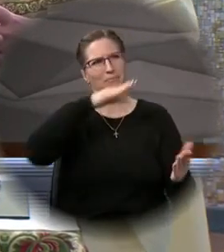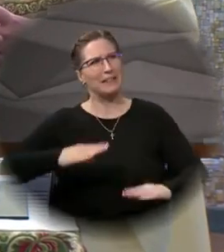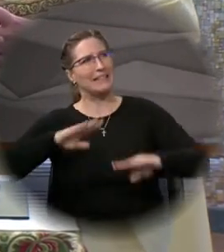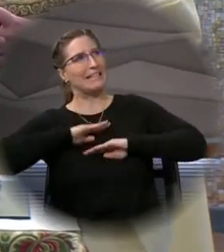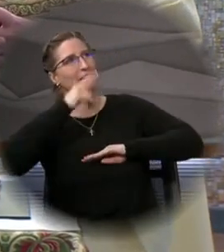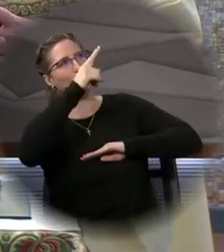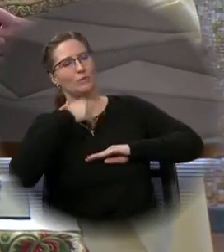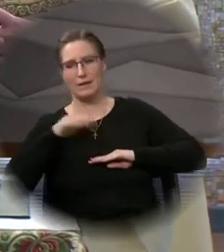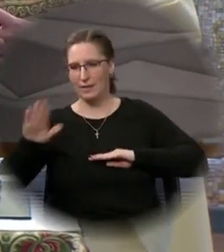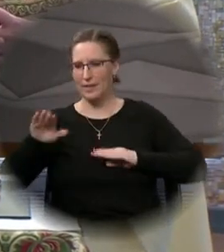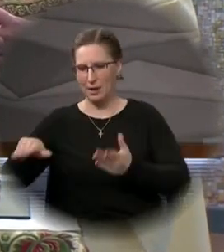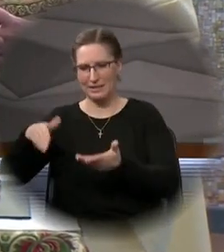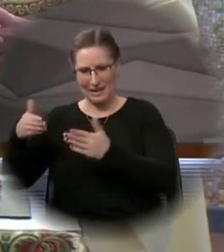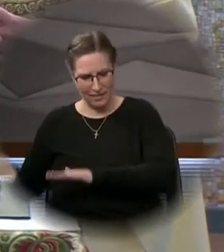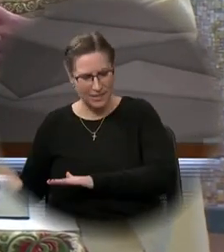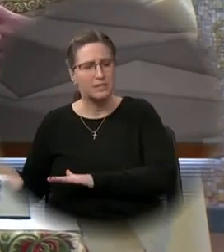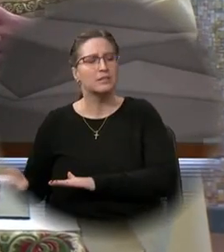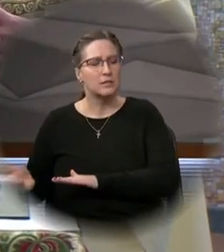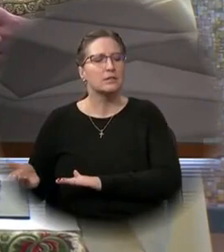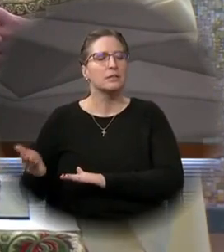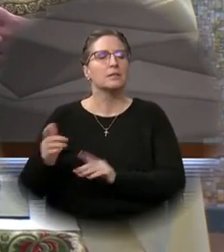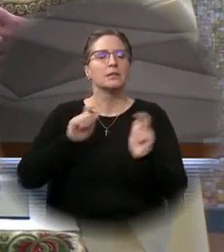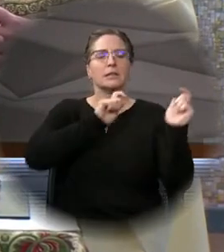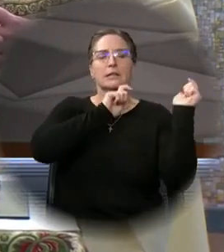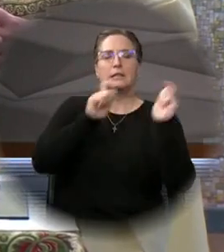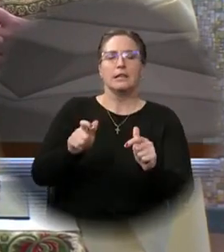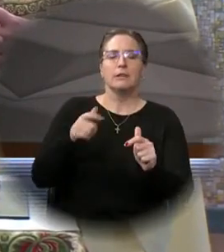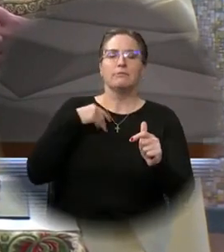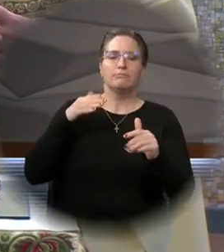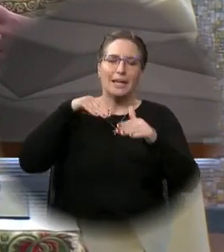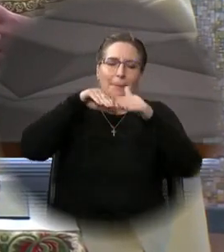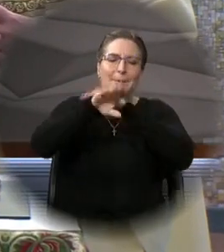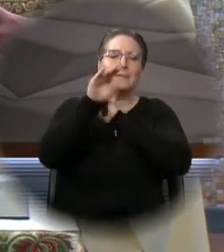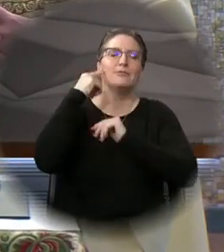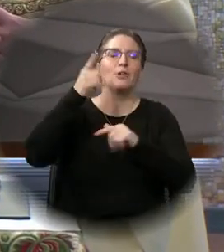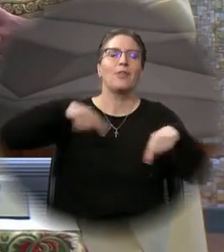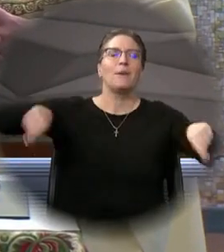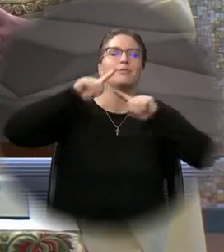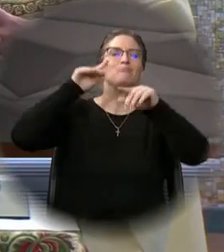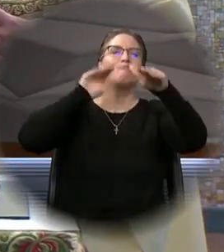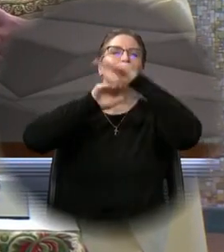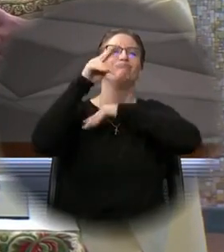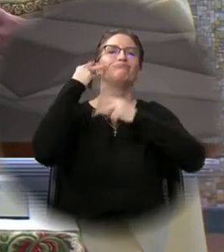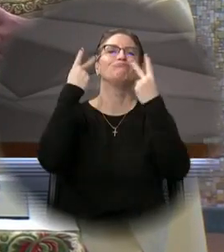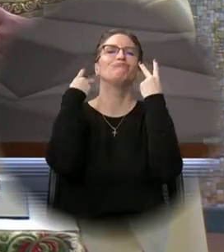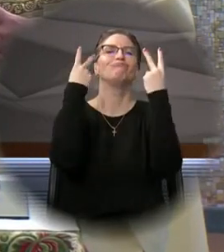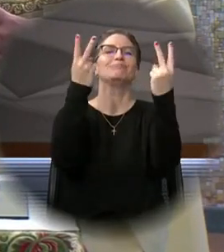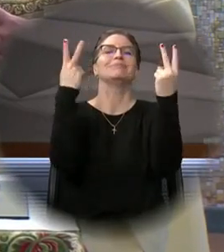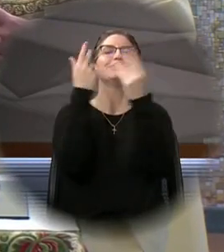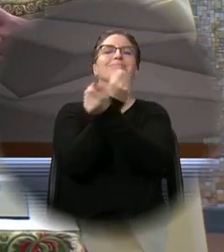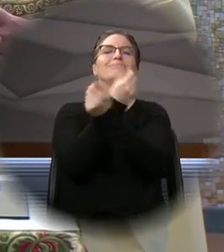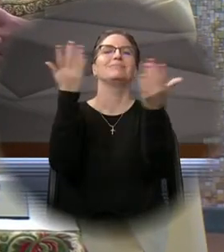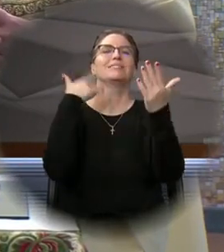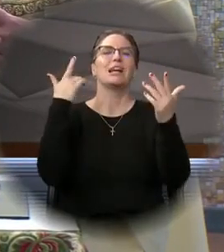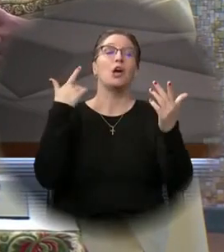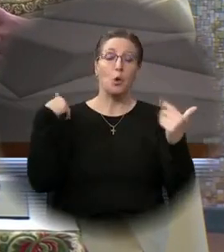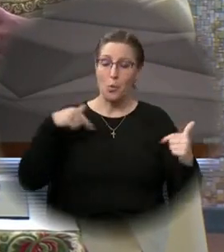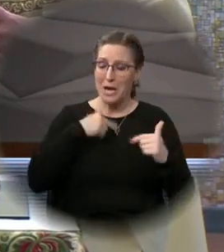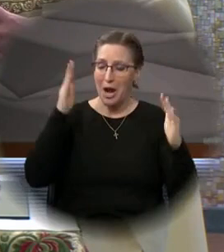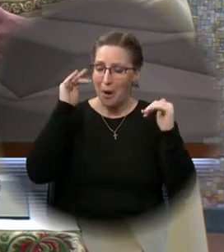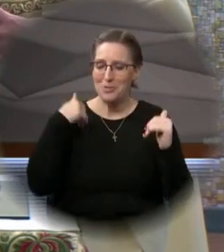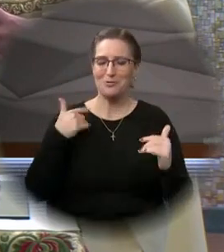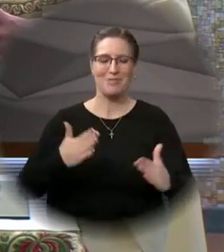to you at their passing from this life, give kind admittance to your kingdom. There we hope to enjoy